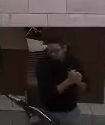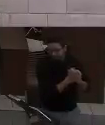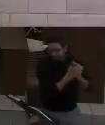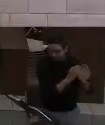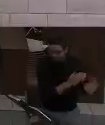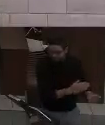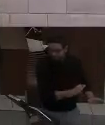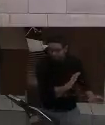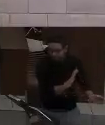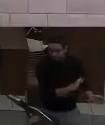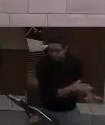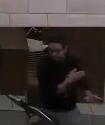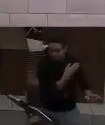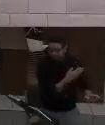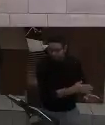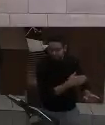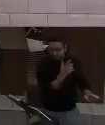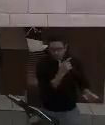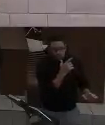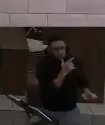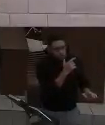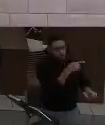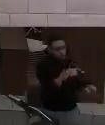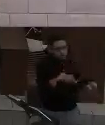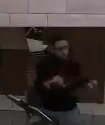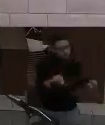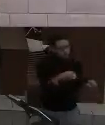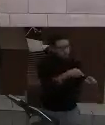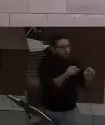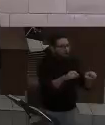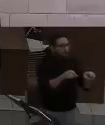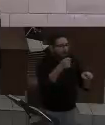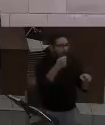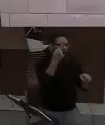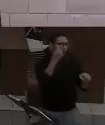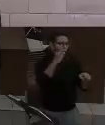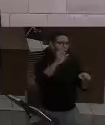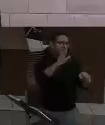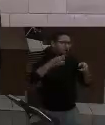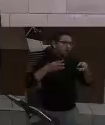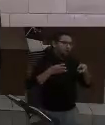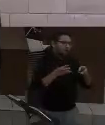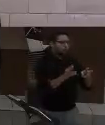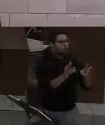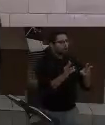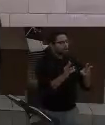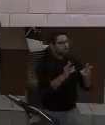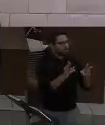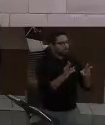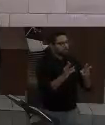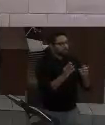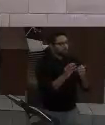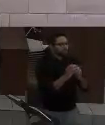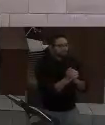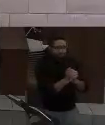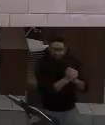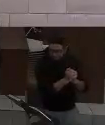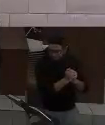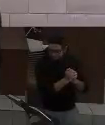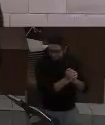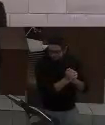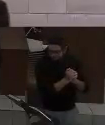grasp your infinite wisdom? Who can fathom the depth of